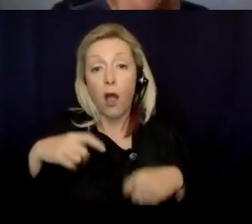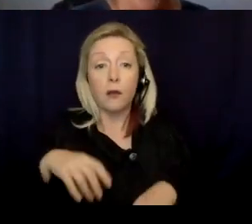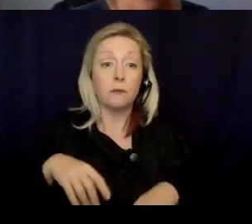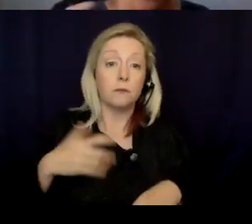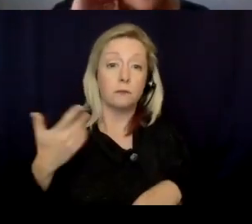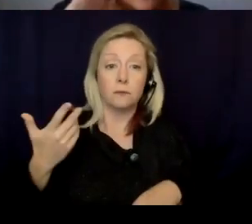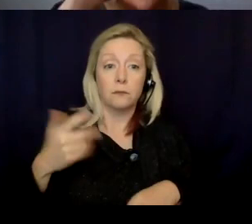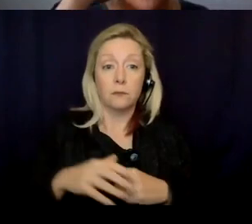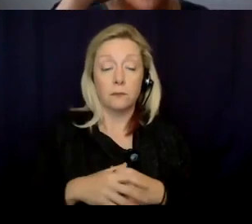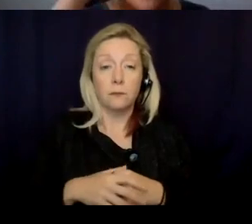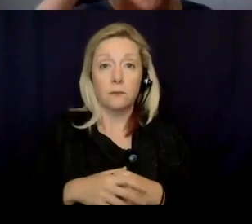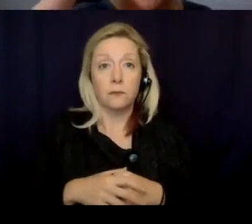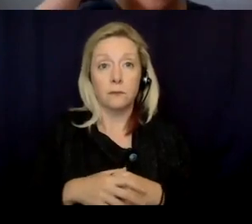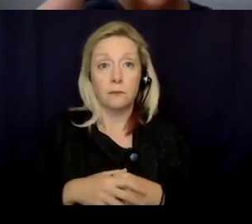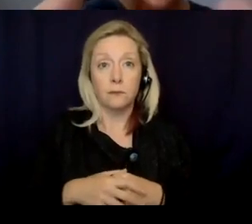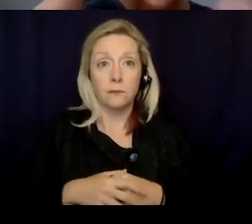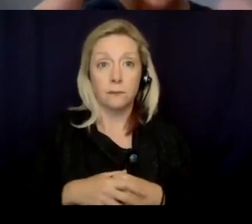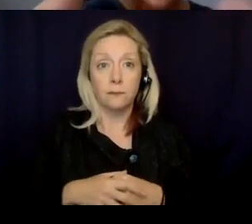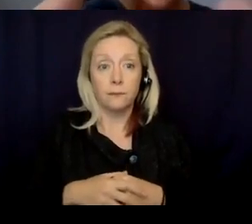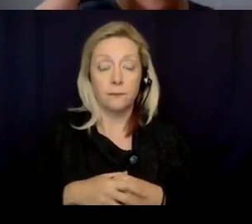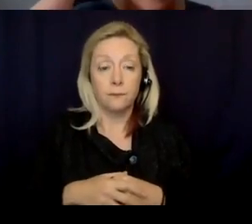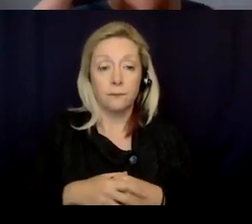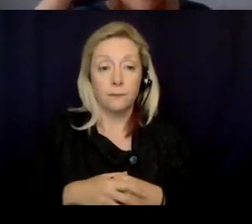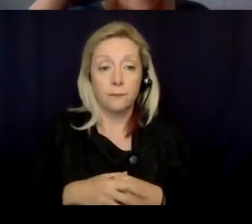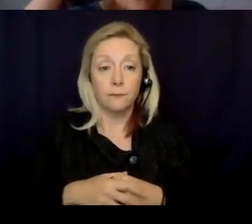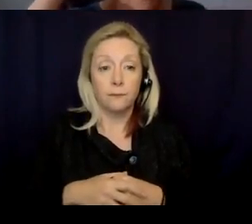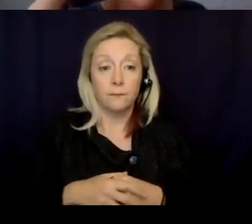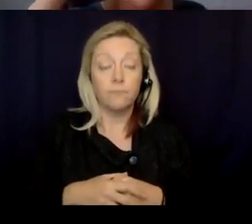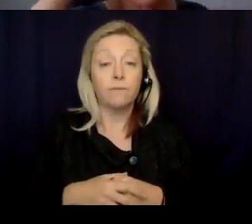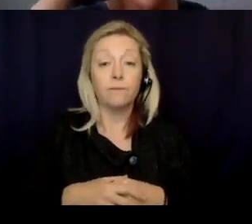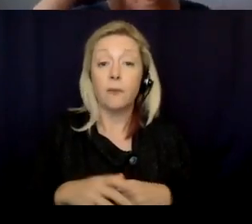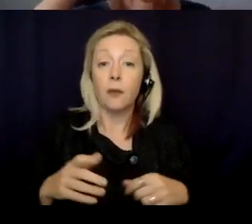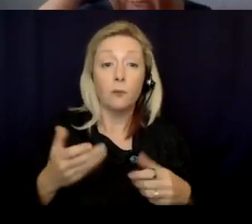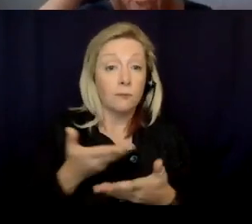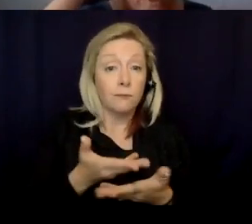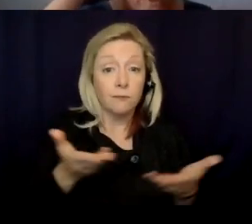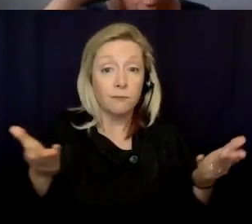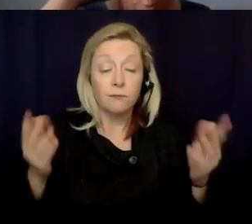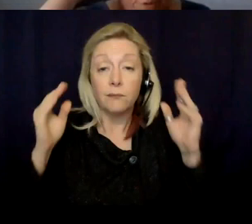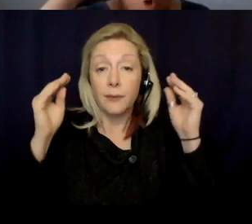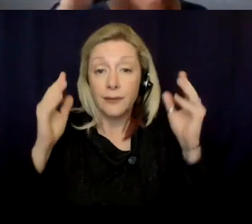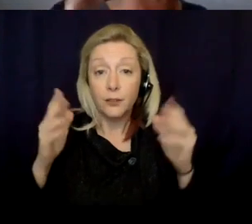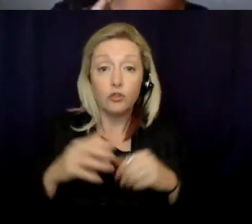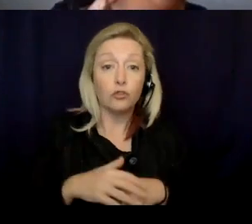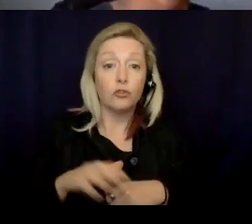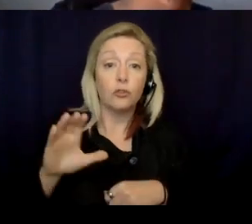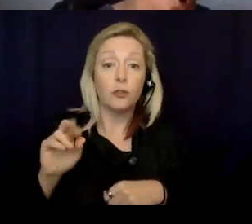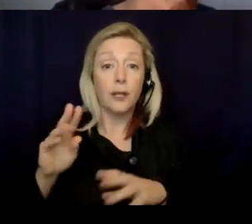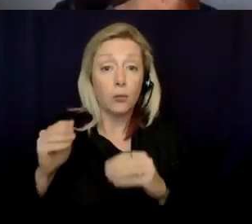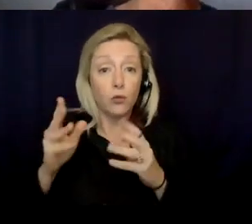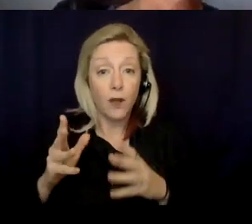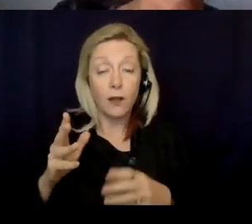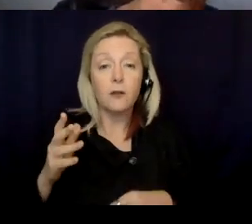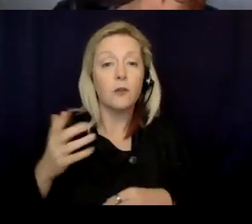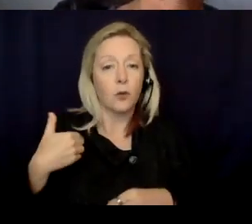this is how I do it. We still, as caregivers or teachers or whomever, we still